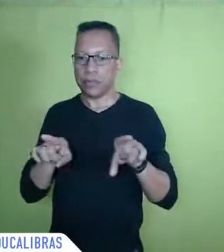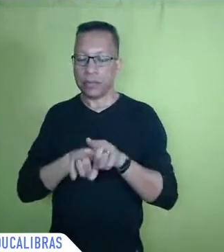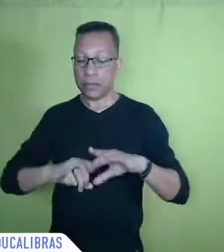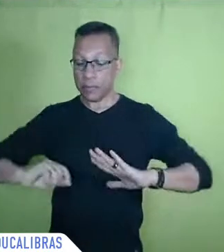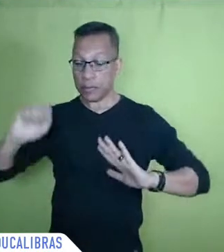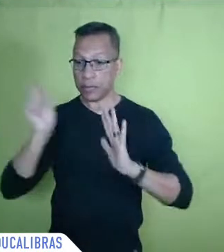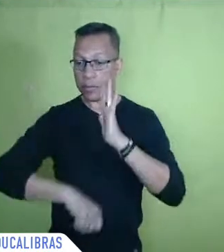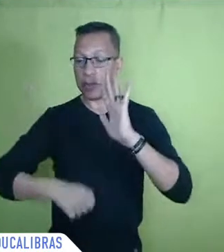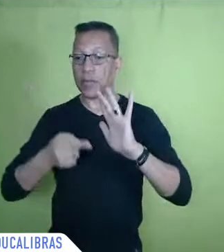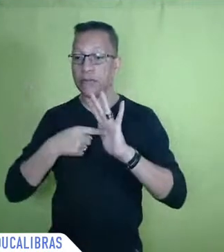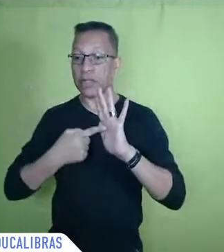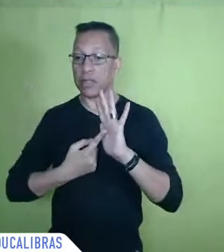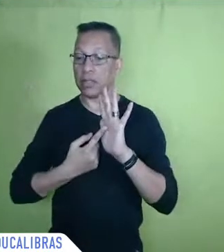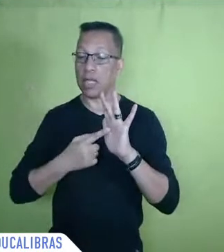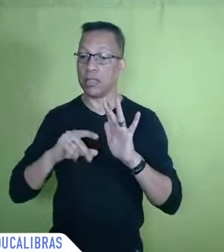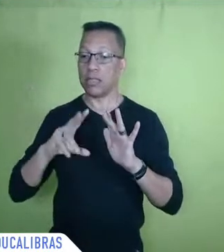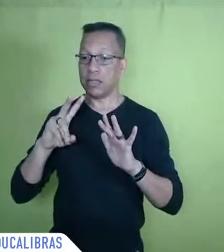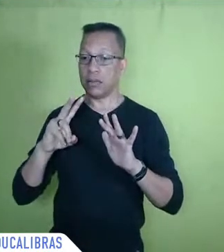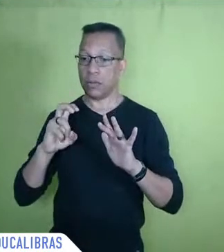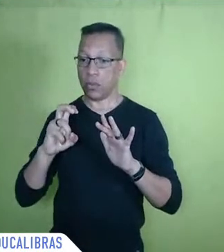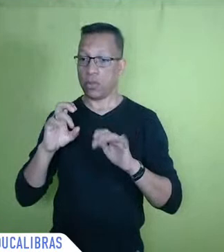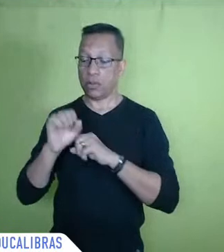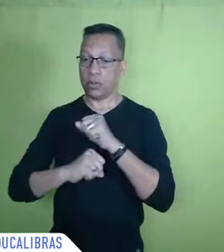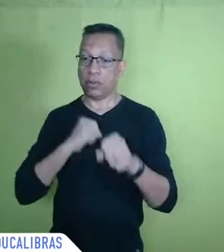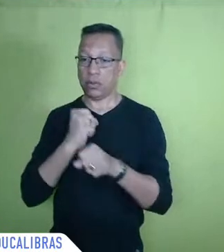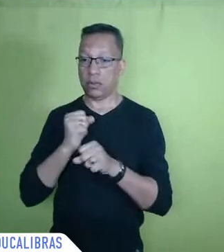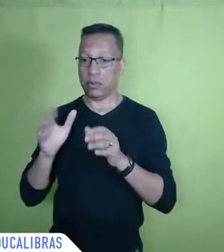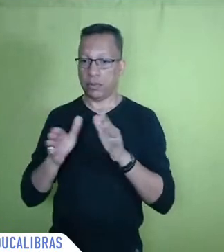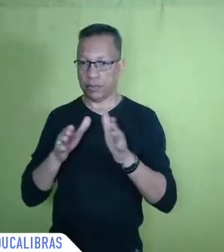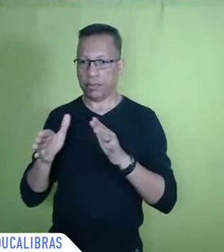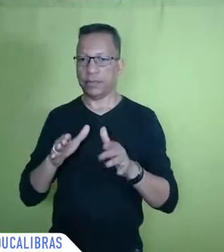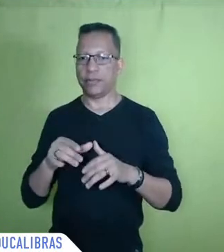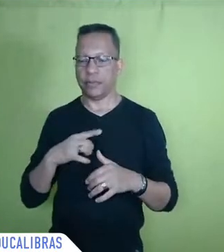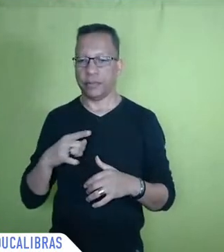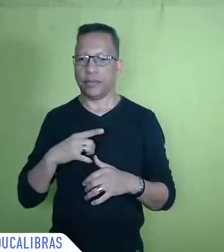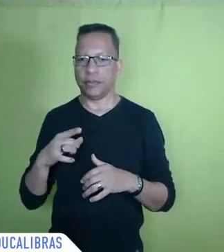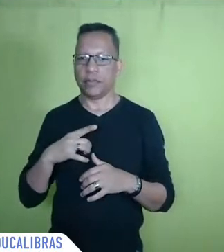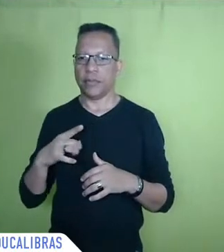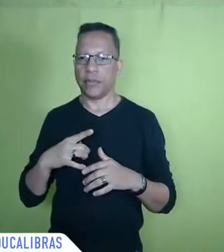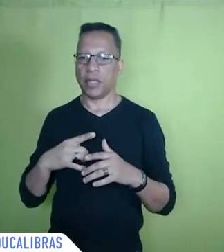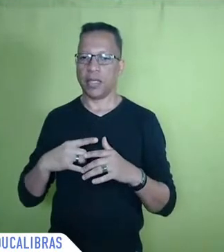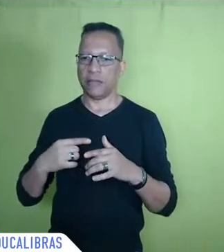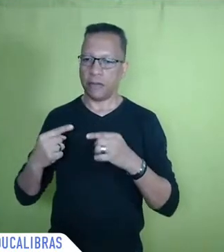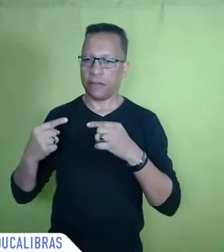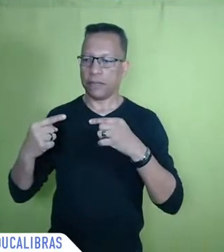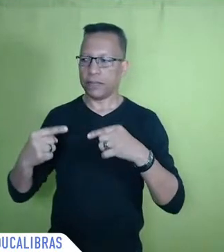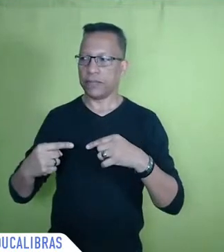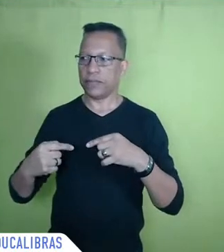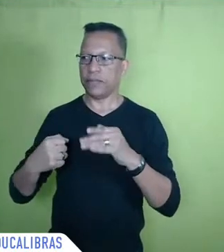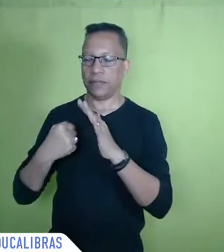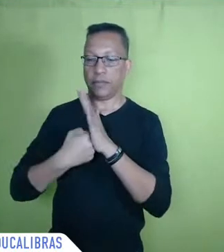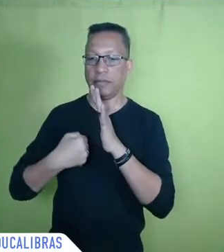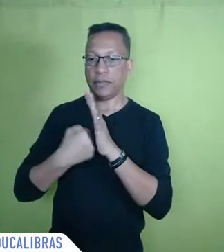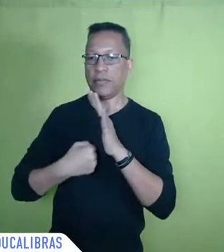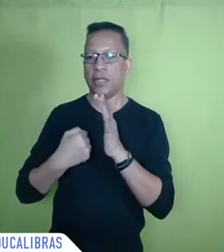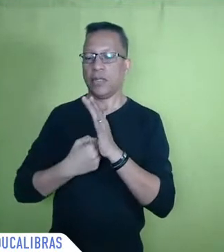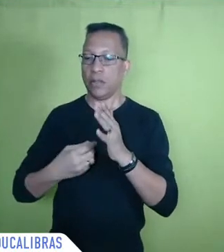and they are looking into a 5-year period in which they can adjust and change. But this is all about